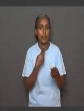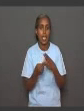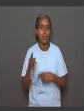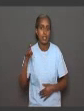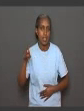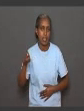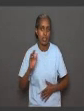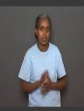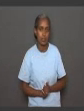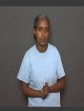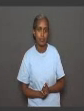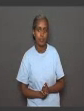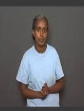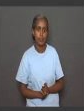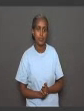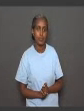times x.